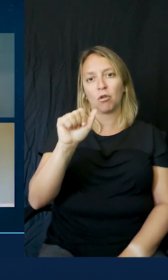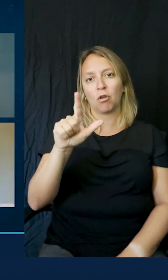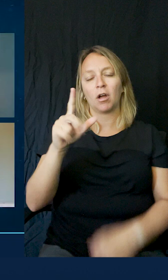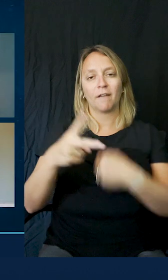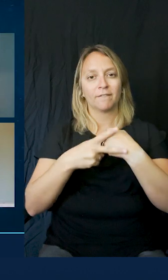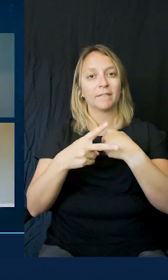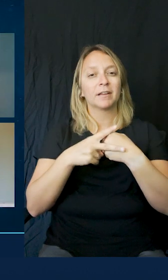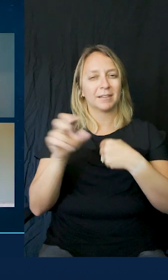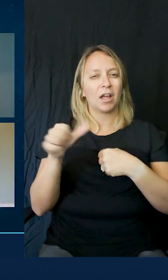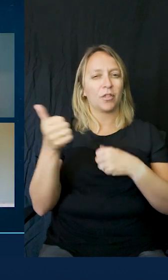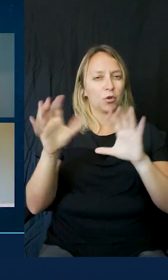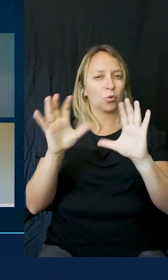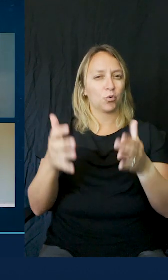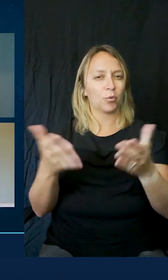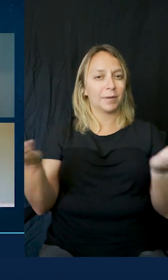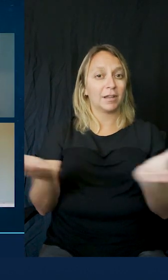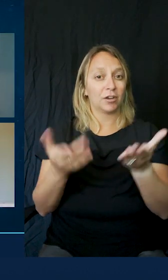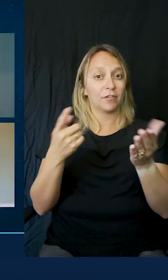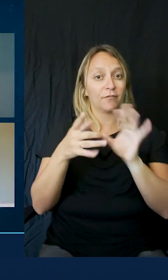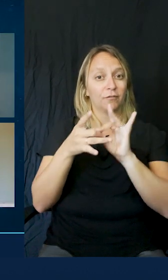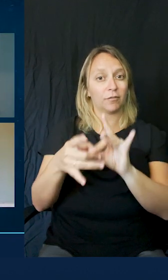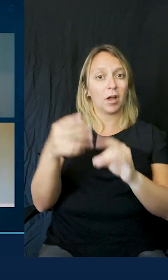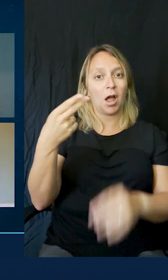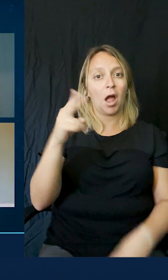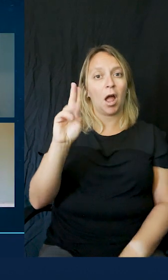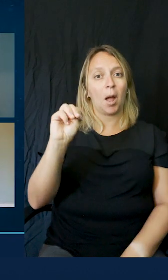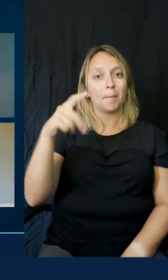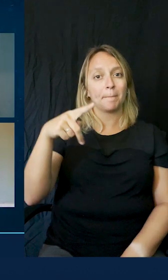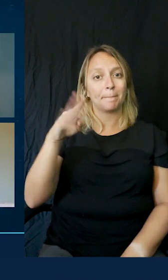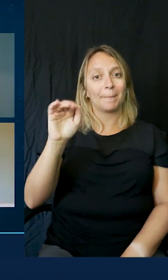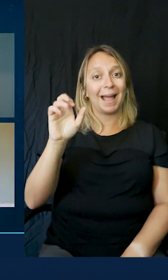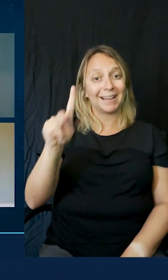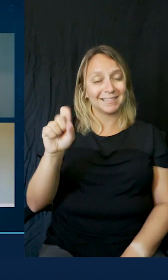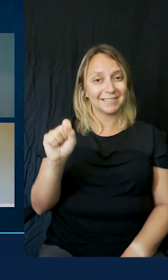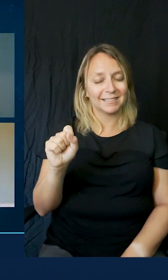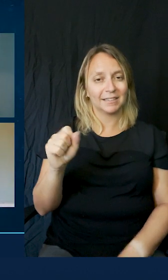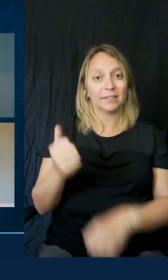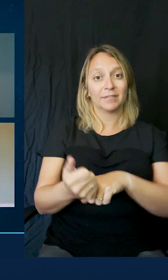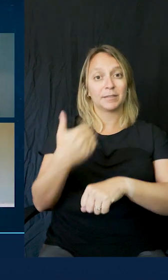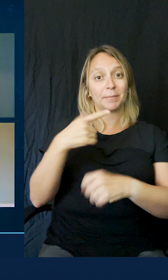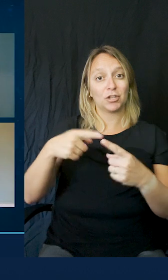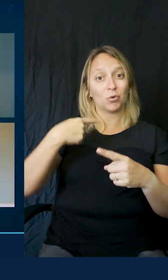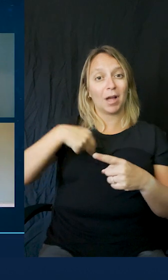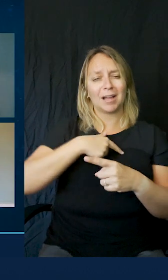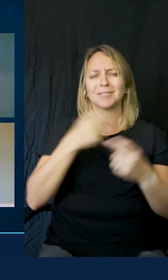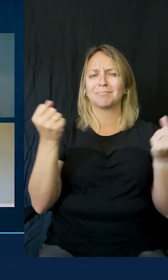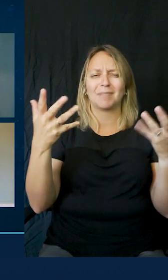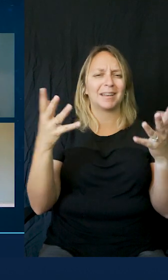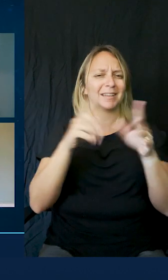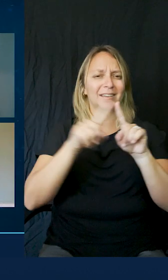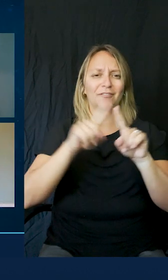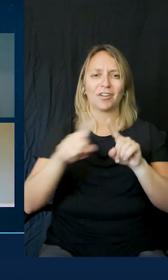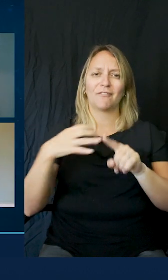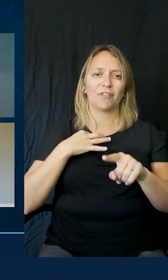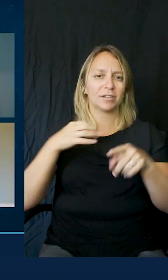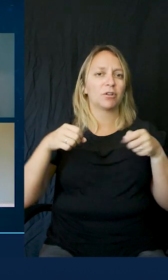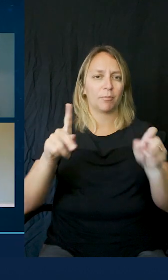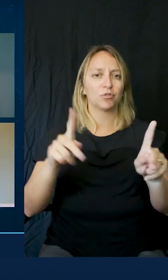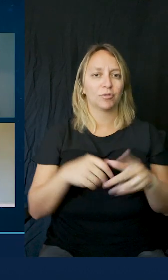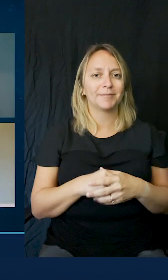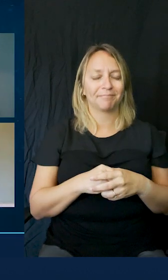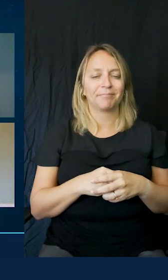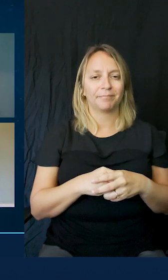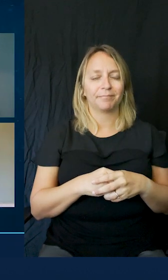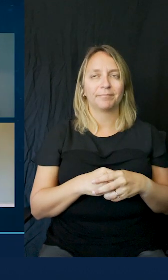up here. So if you get any humpback sightings, you can submit them to us, and we have ways to get involved for volunteering as well.